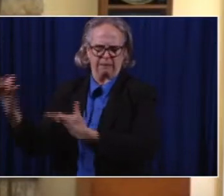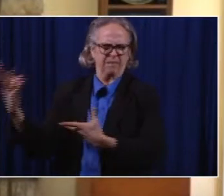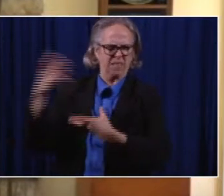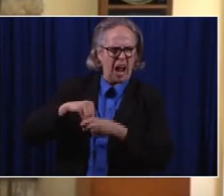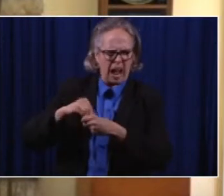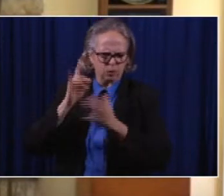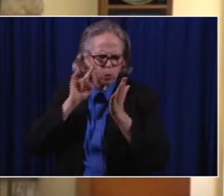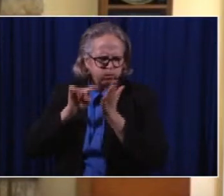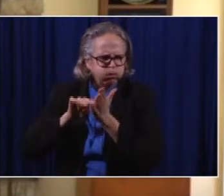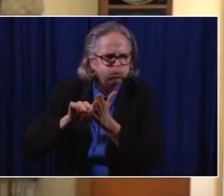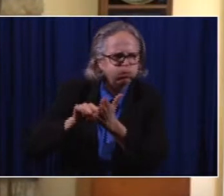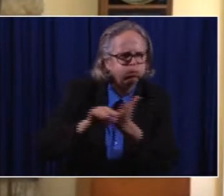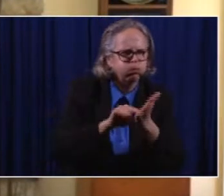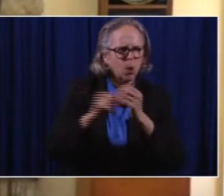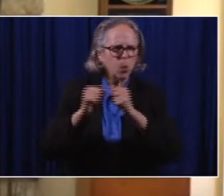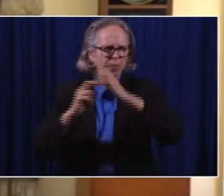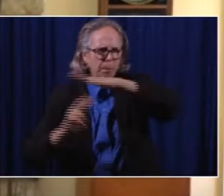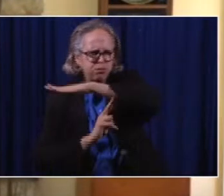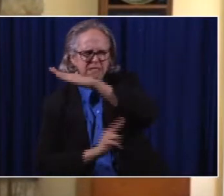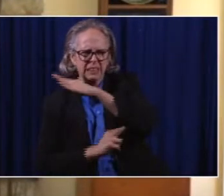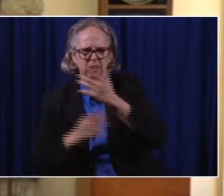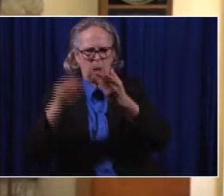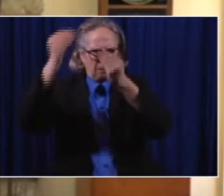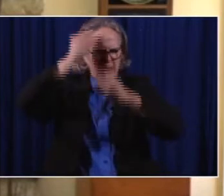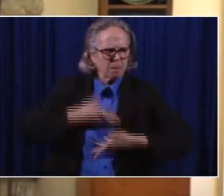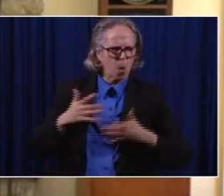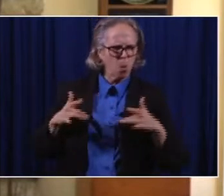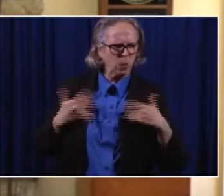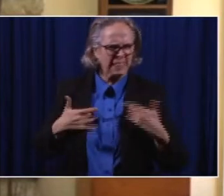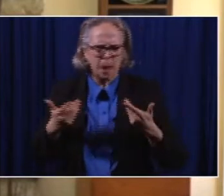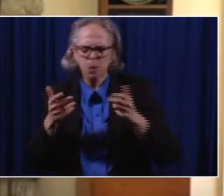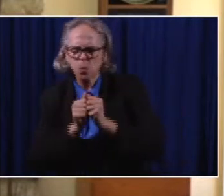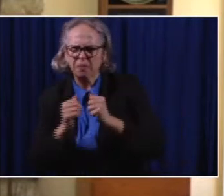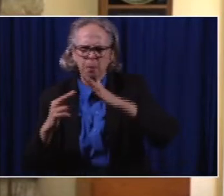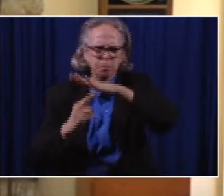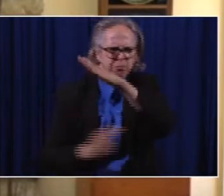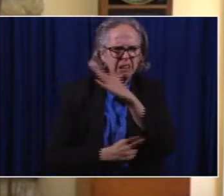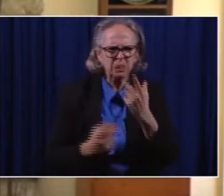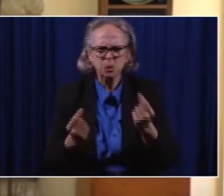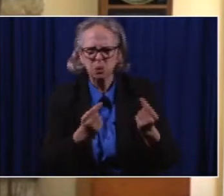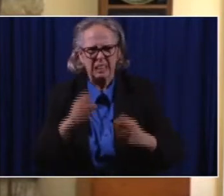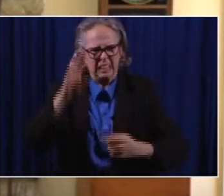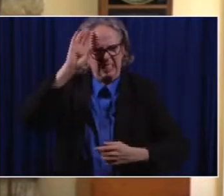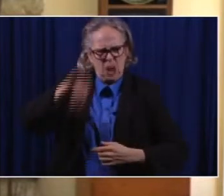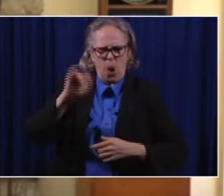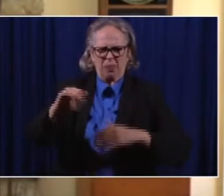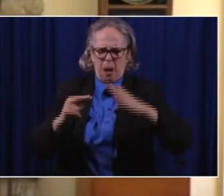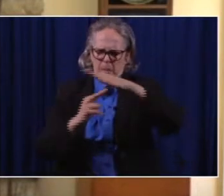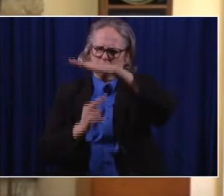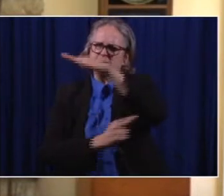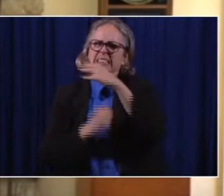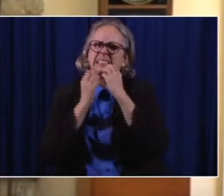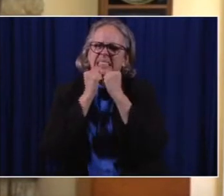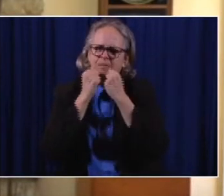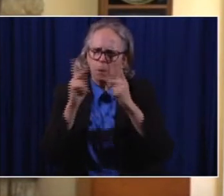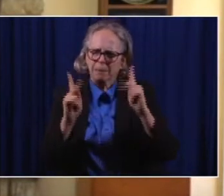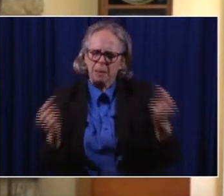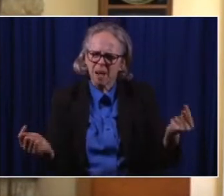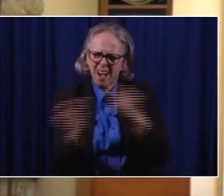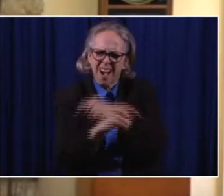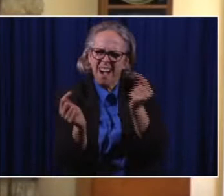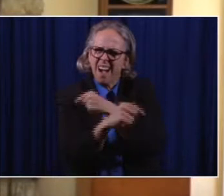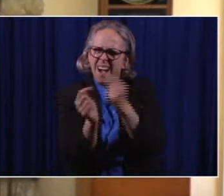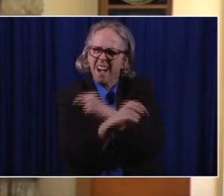with. We know the importance of this bridge and getting it back up, but we also are dedicated, both